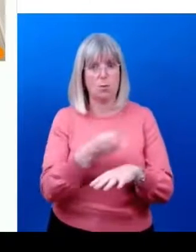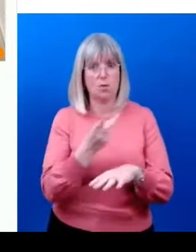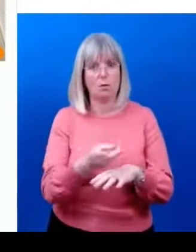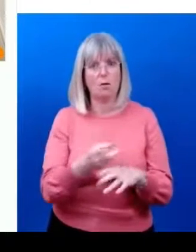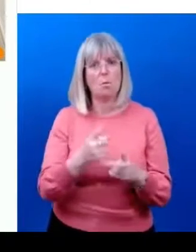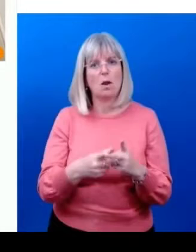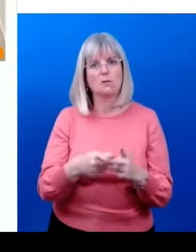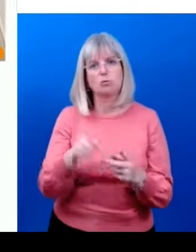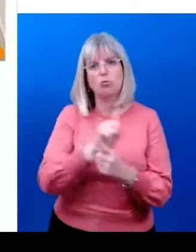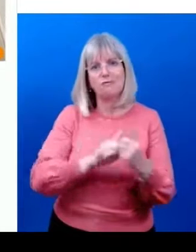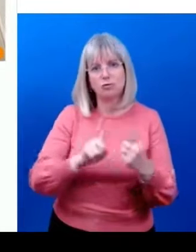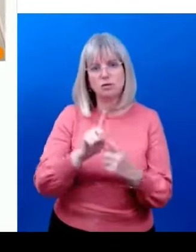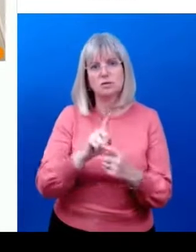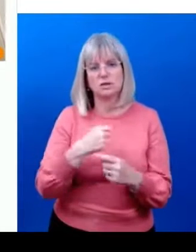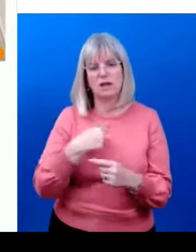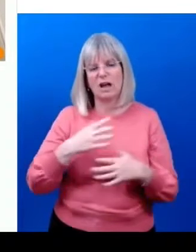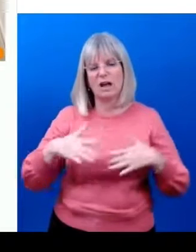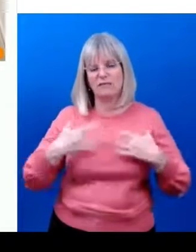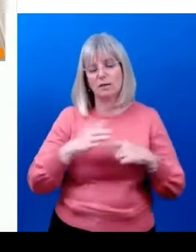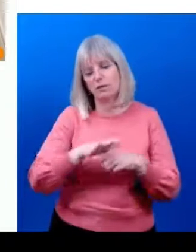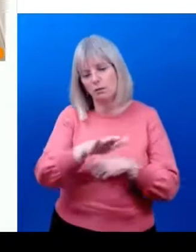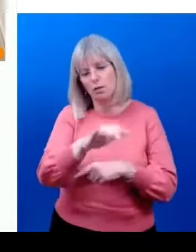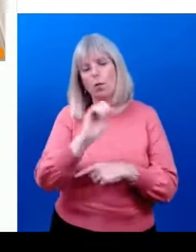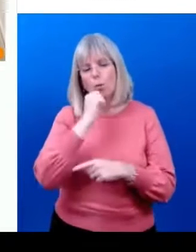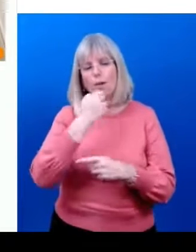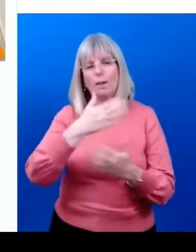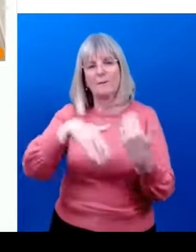be a mixture in the future. Yeah.